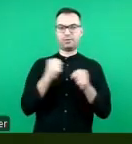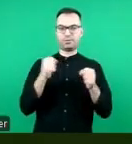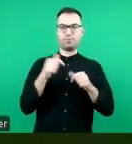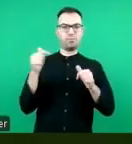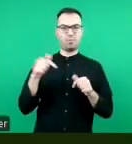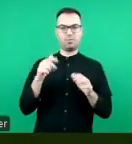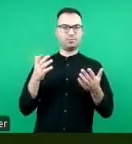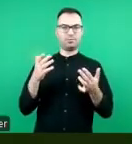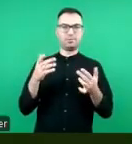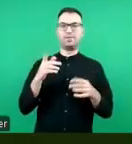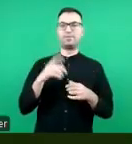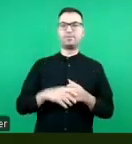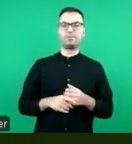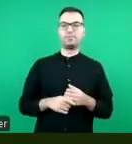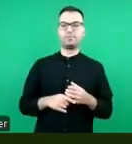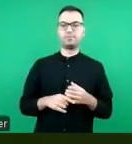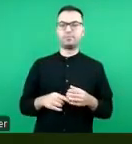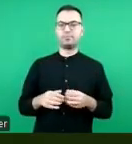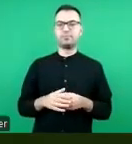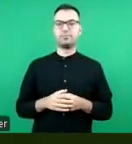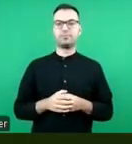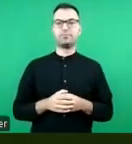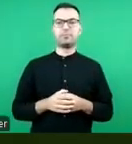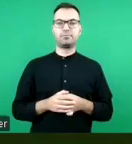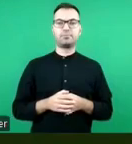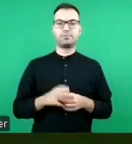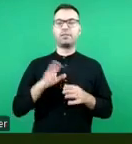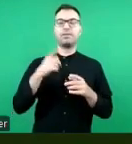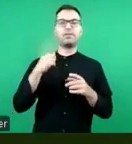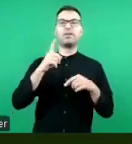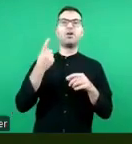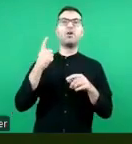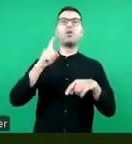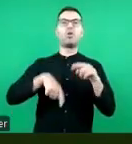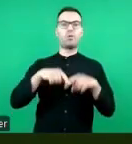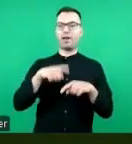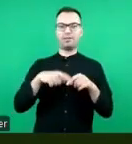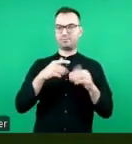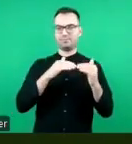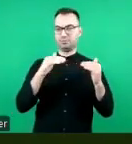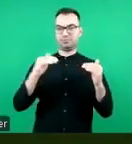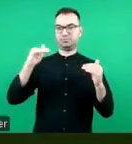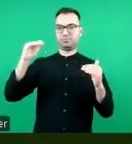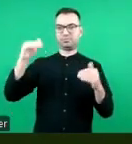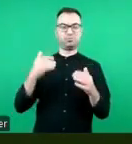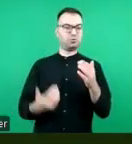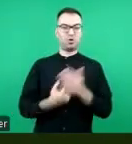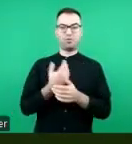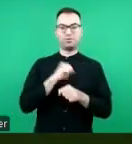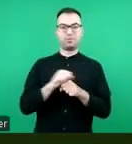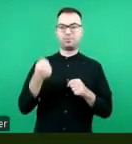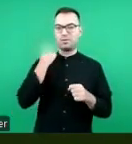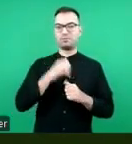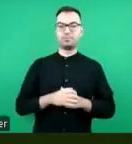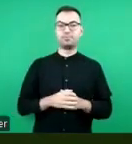just from the medium or just from the mean increase per year. And that's quite new because